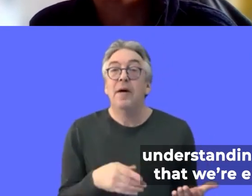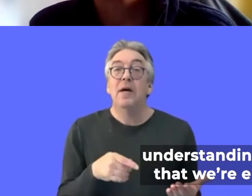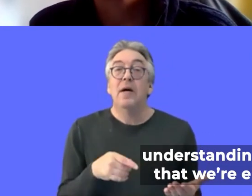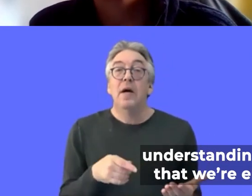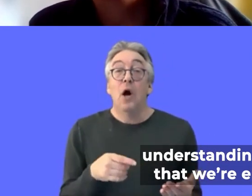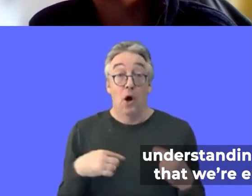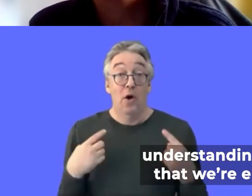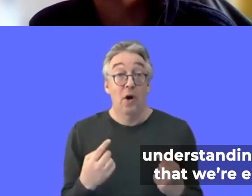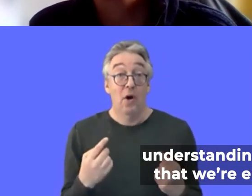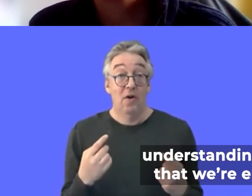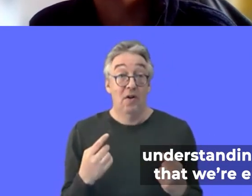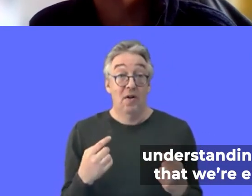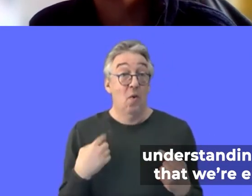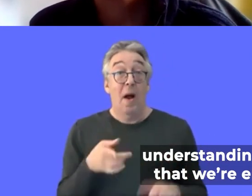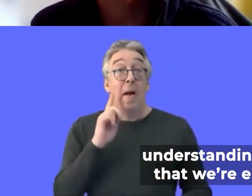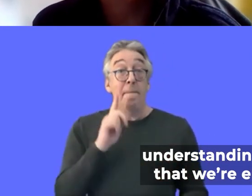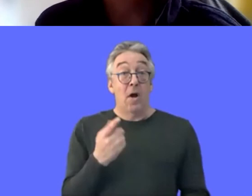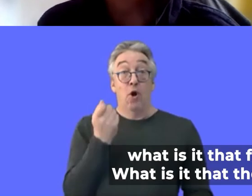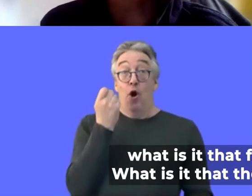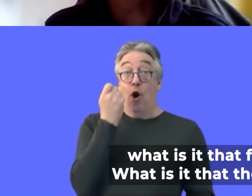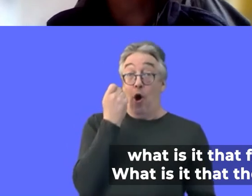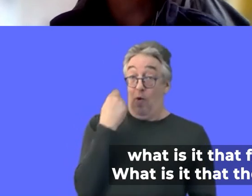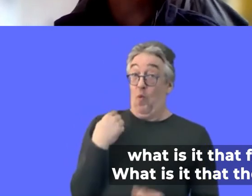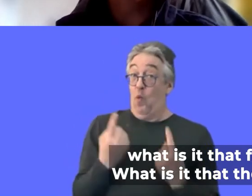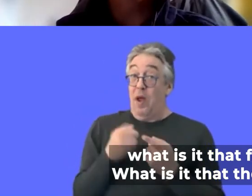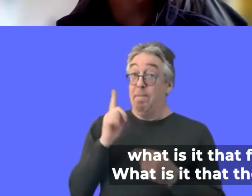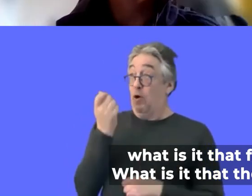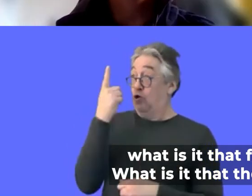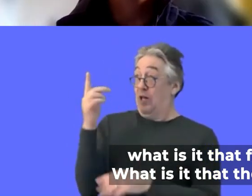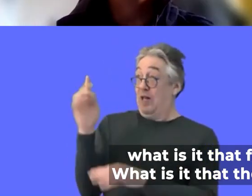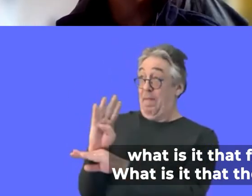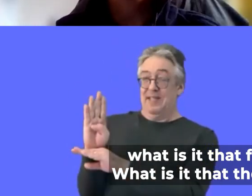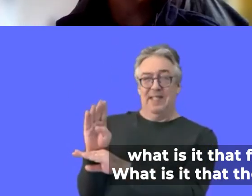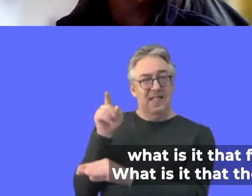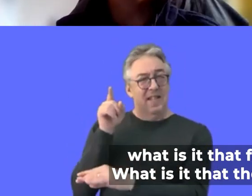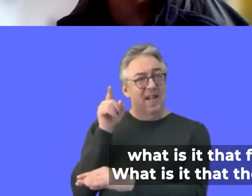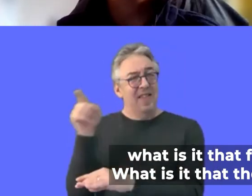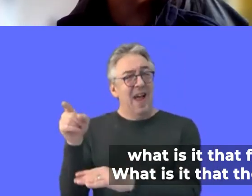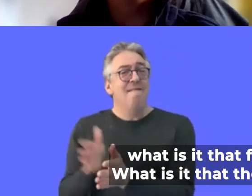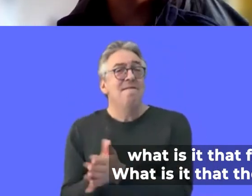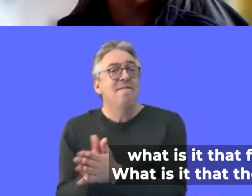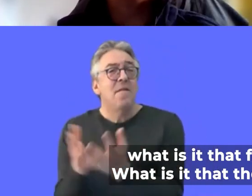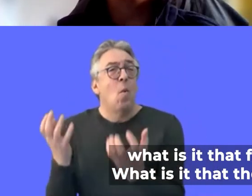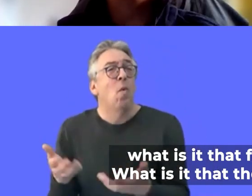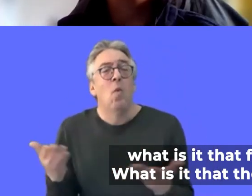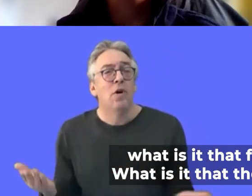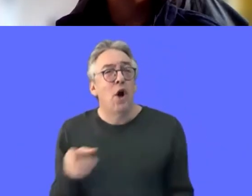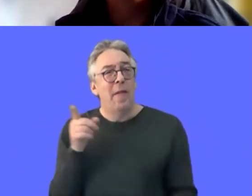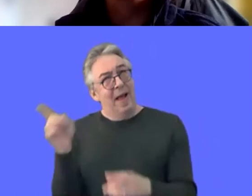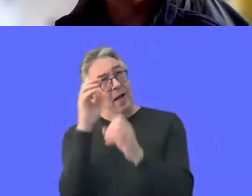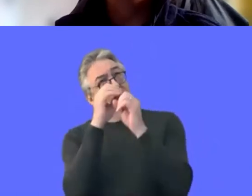means understanding the business that we're engaged with. What is it that floats their boat? What is it that they see as